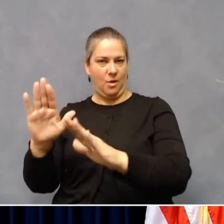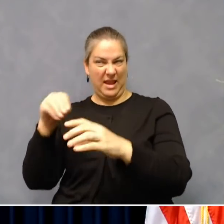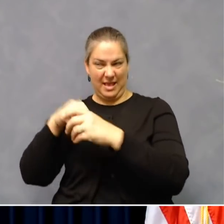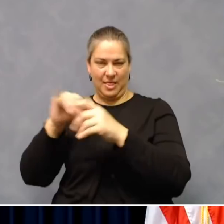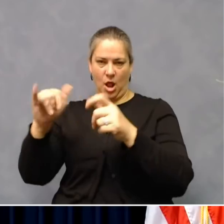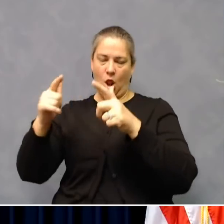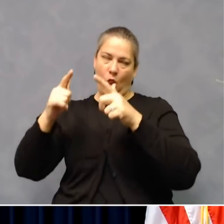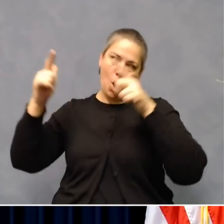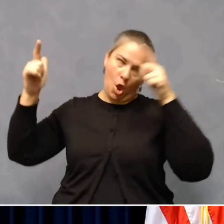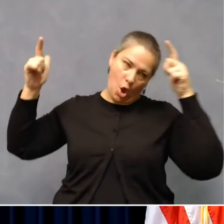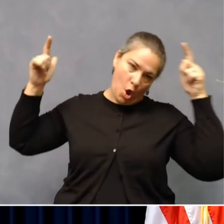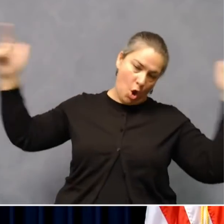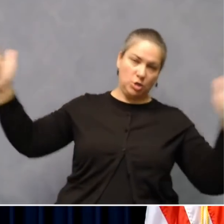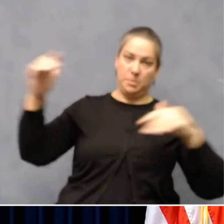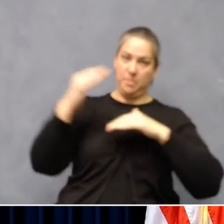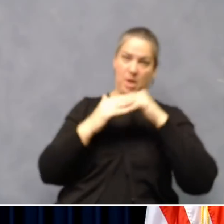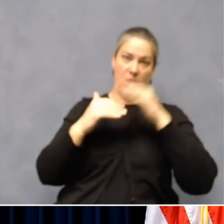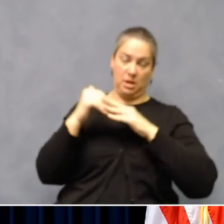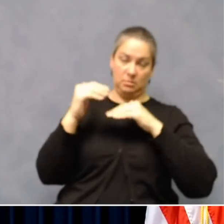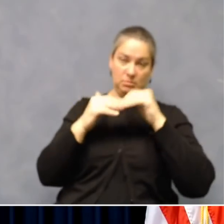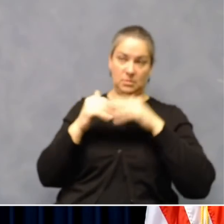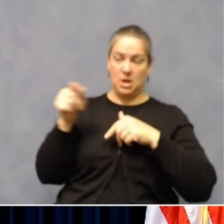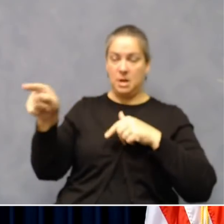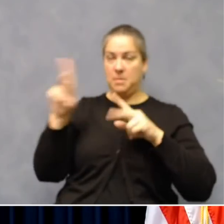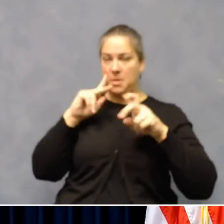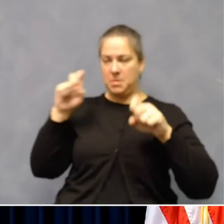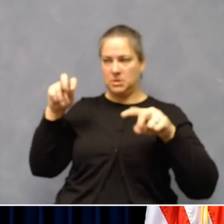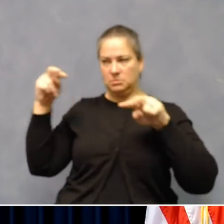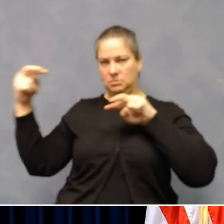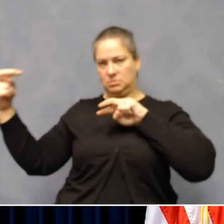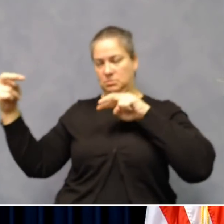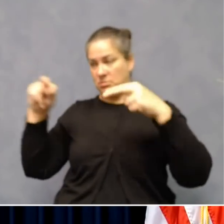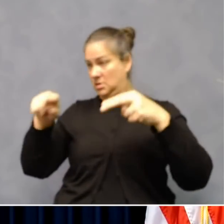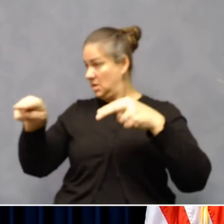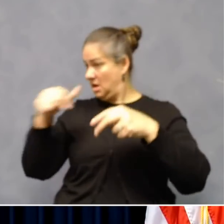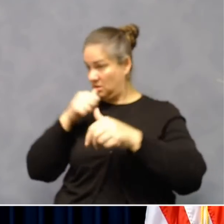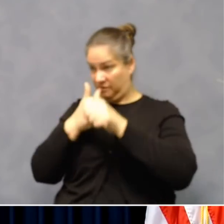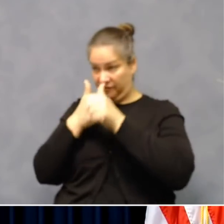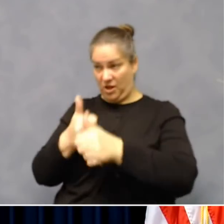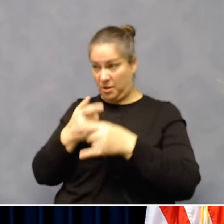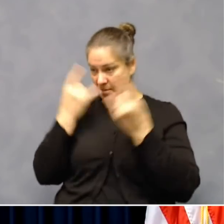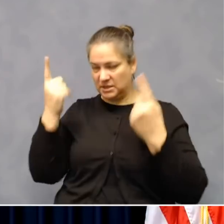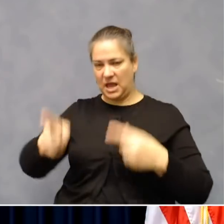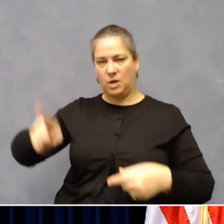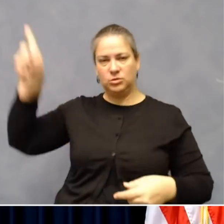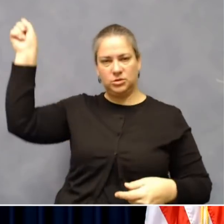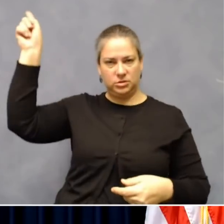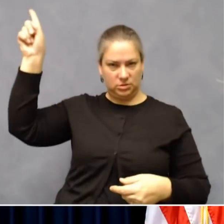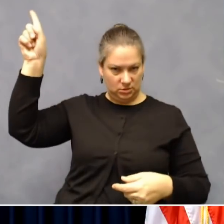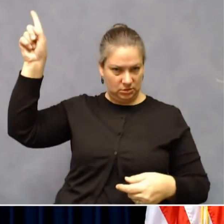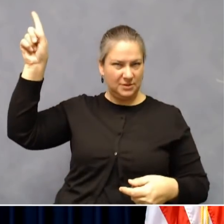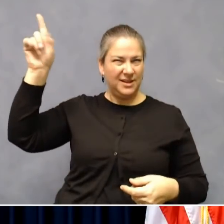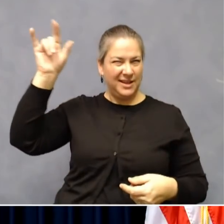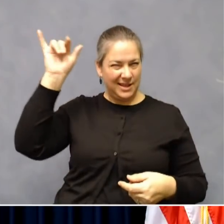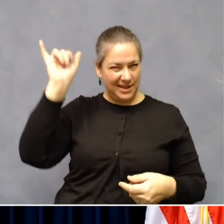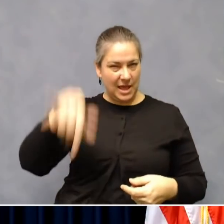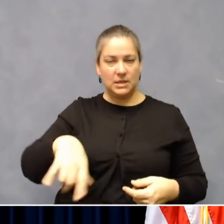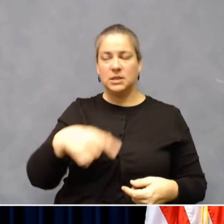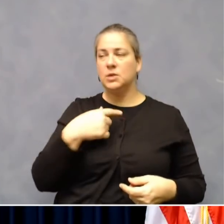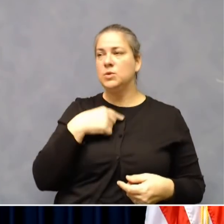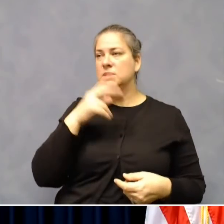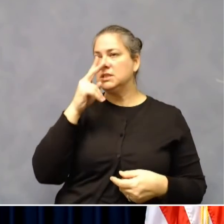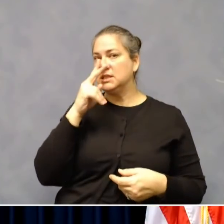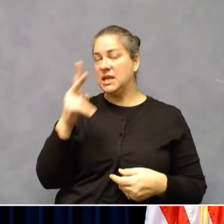enforcing it than anywhere else in the commonwealth but if if we start seeing any cases happening from it then then we'll take